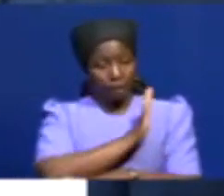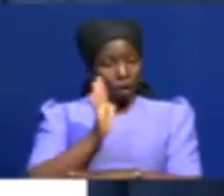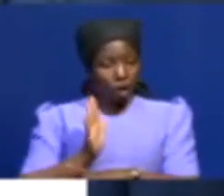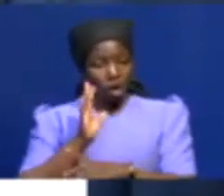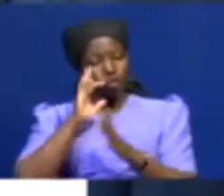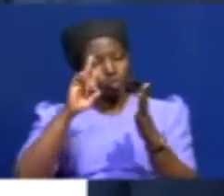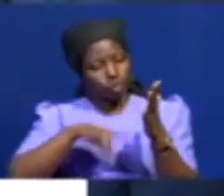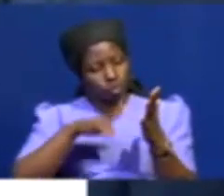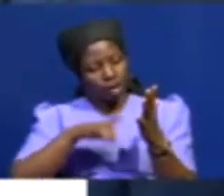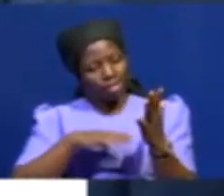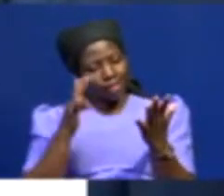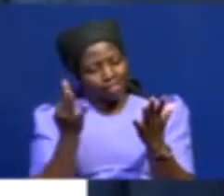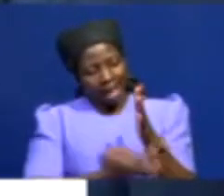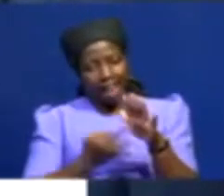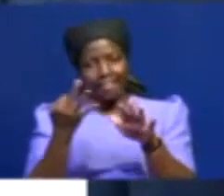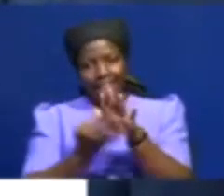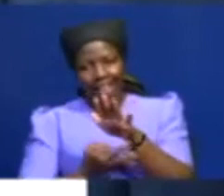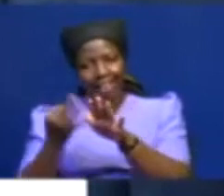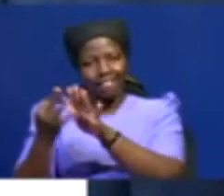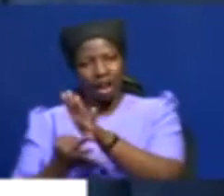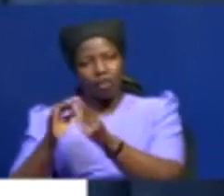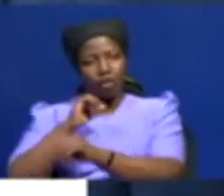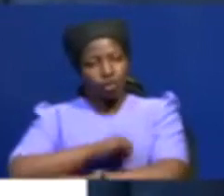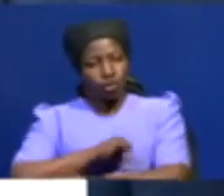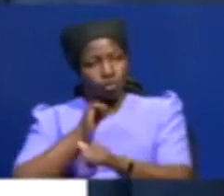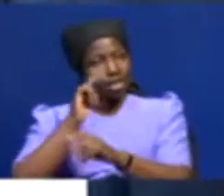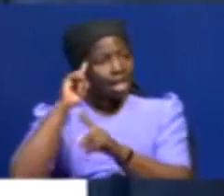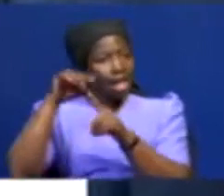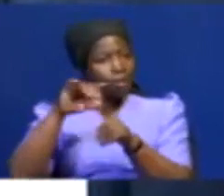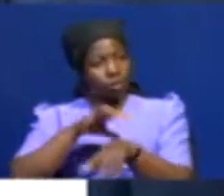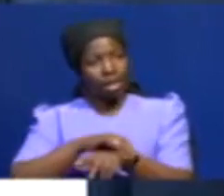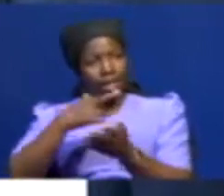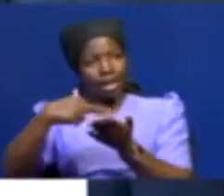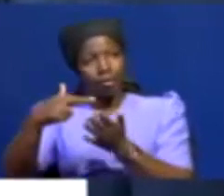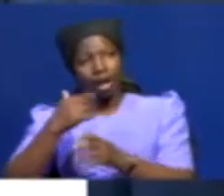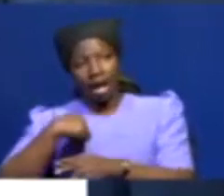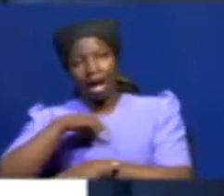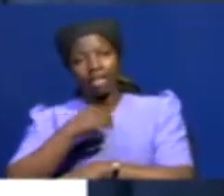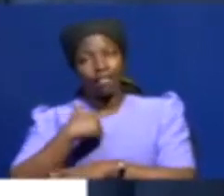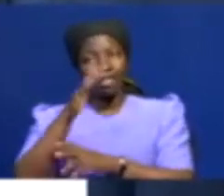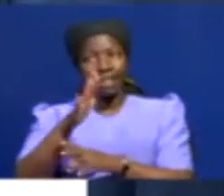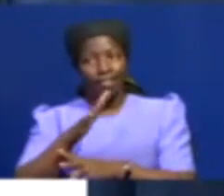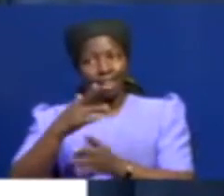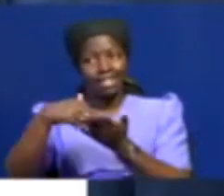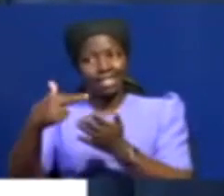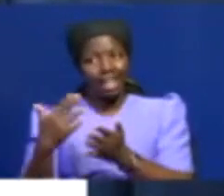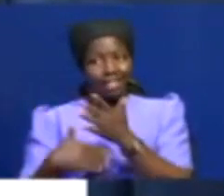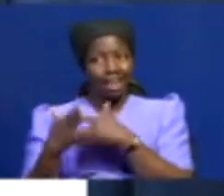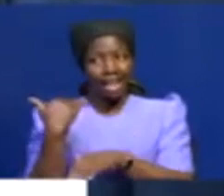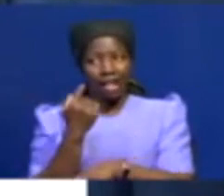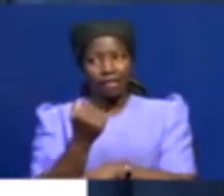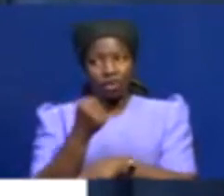through files and files of schools that are seeking registration. We have never registered, at least not during the last few